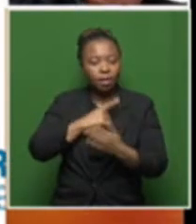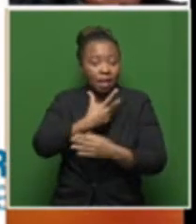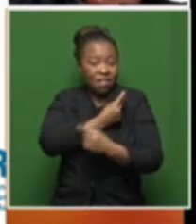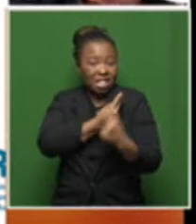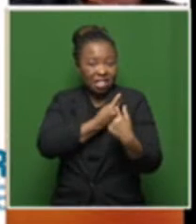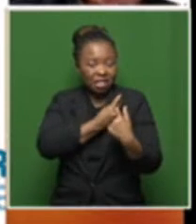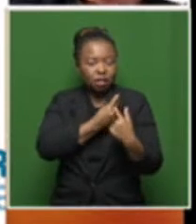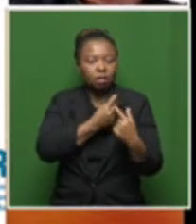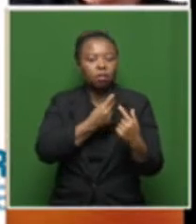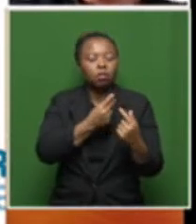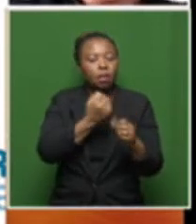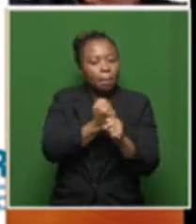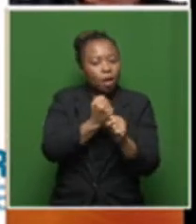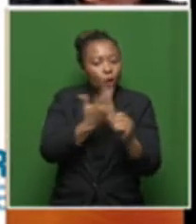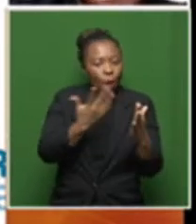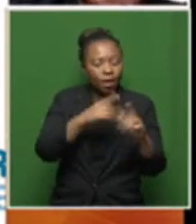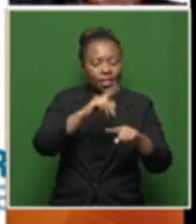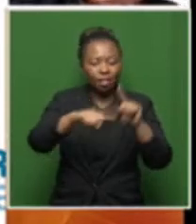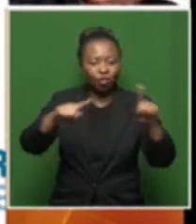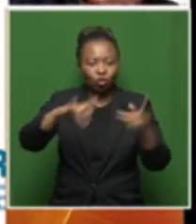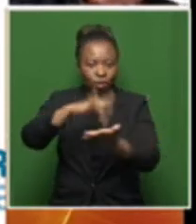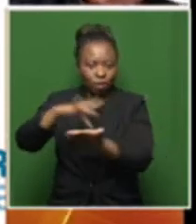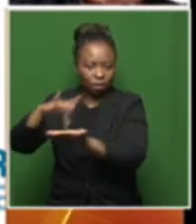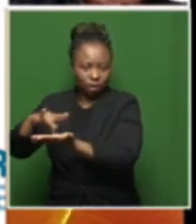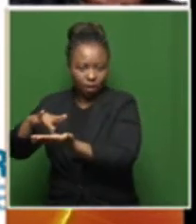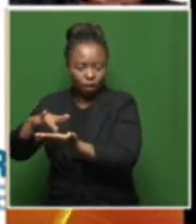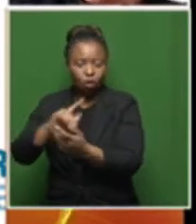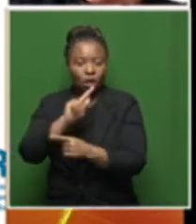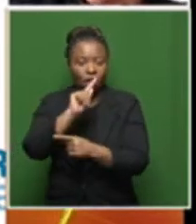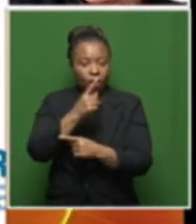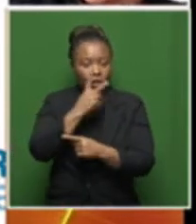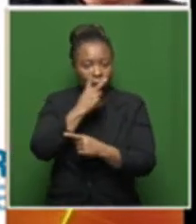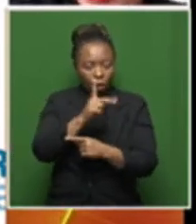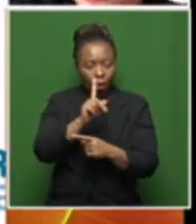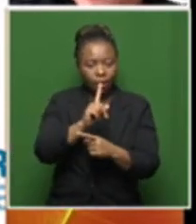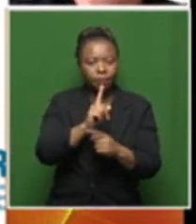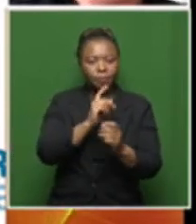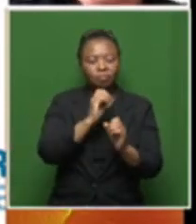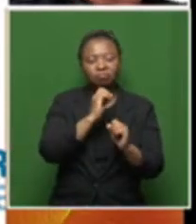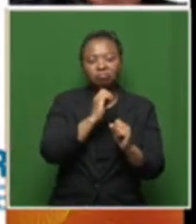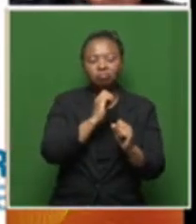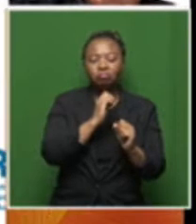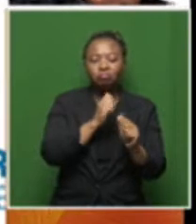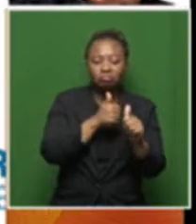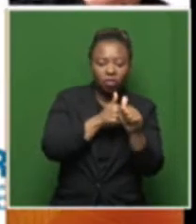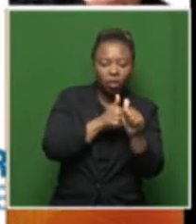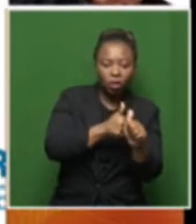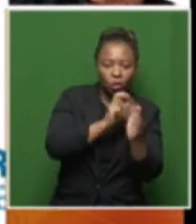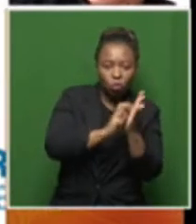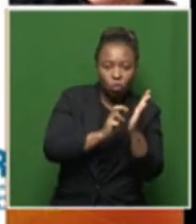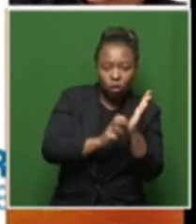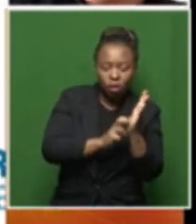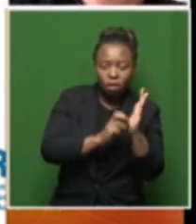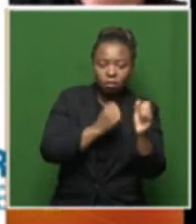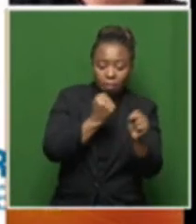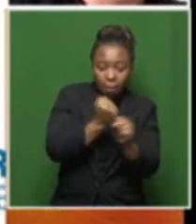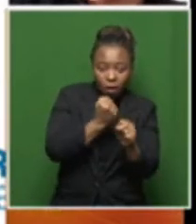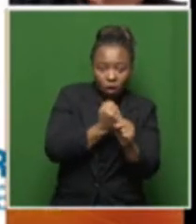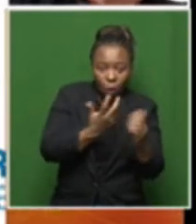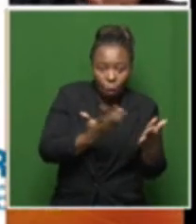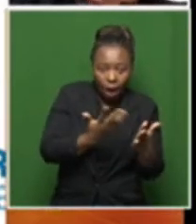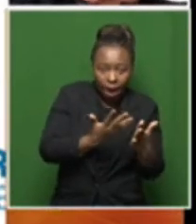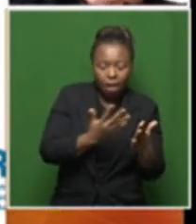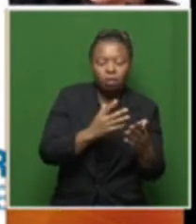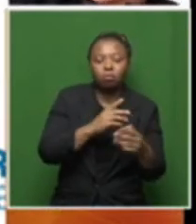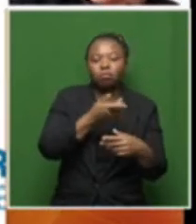sites, we always first start by looking at what we call the good manufacturing practices. and where these vaccines are